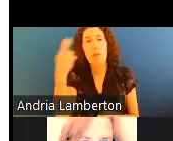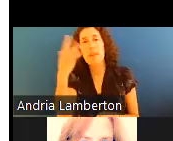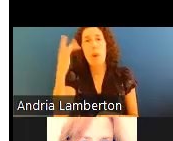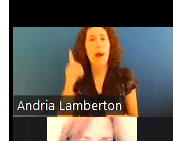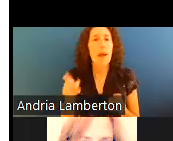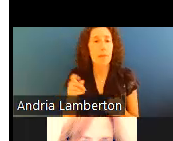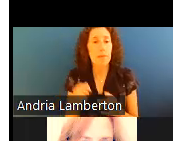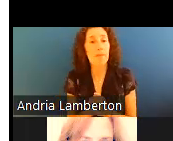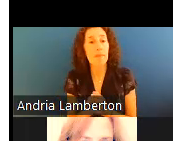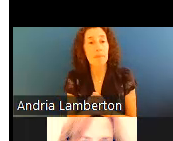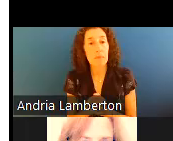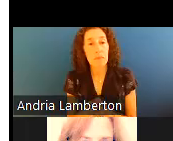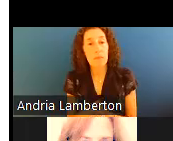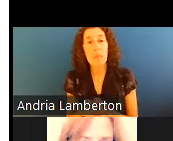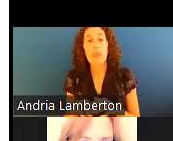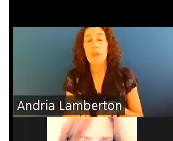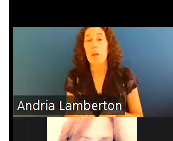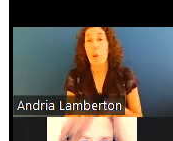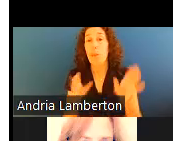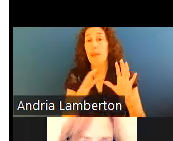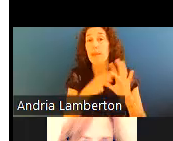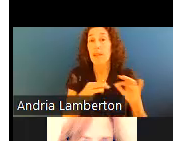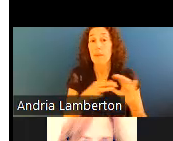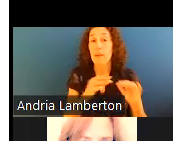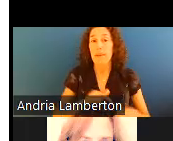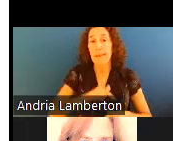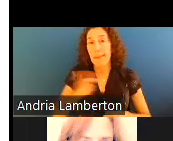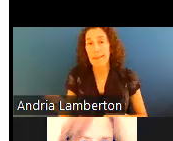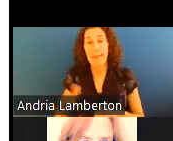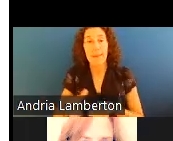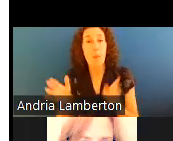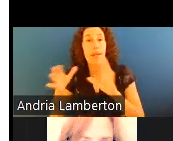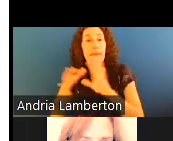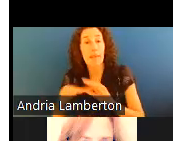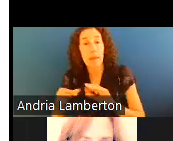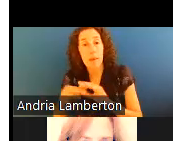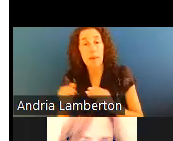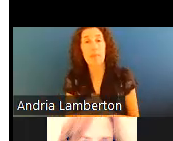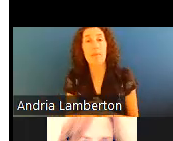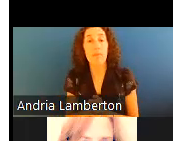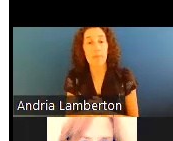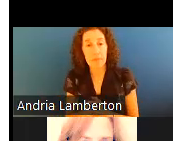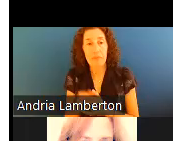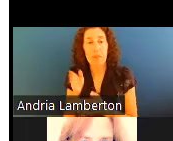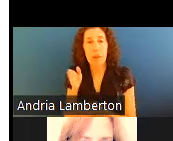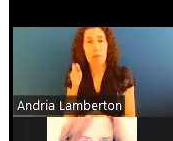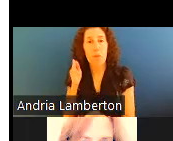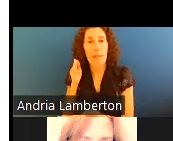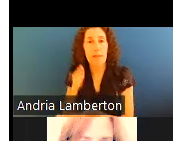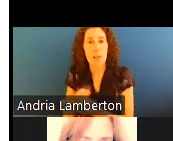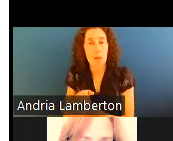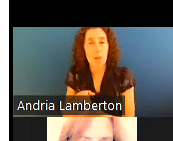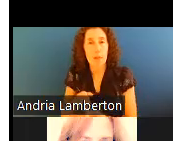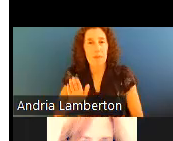the prosecution's case. This includes direct and cross-examination of the victim witness and any other witnesses that